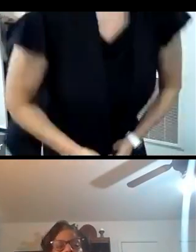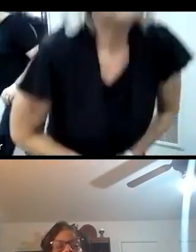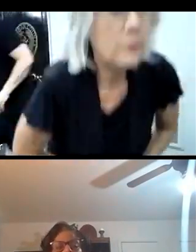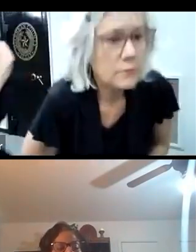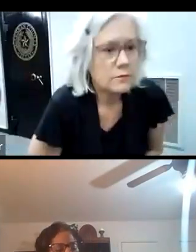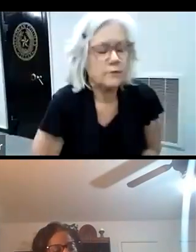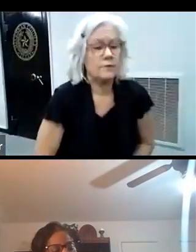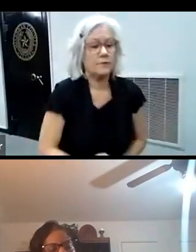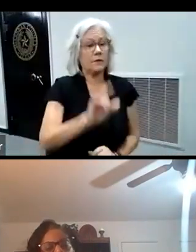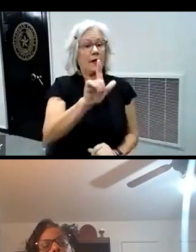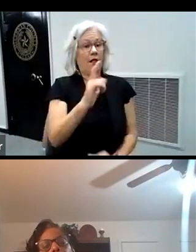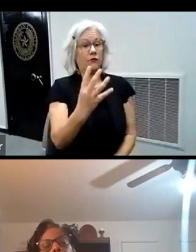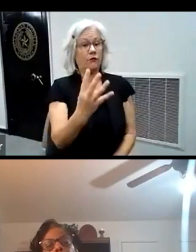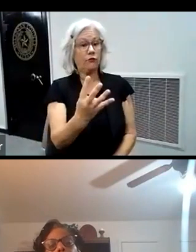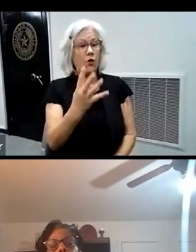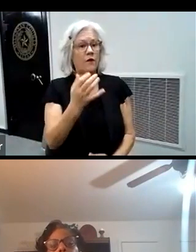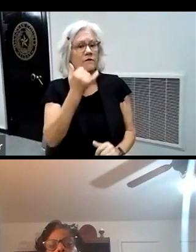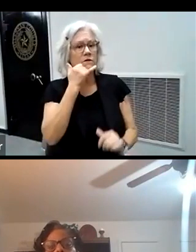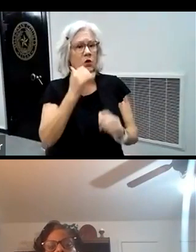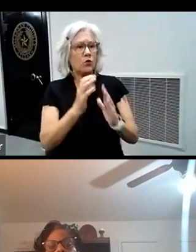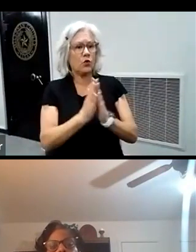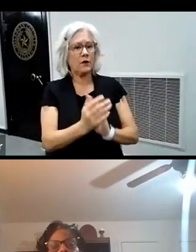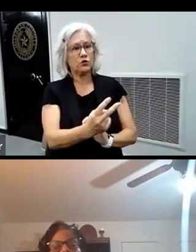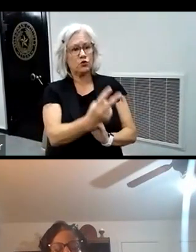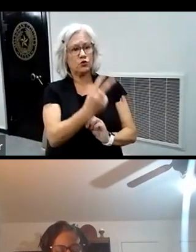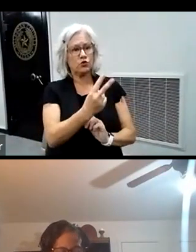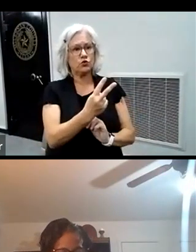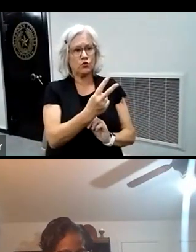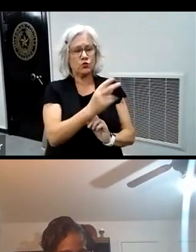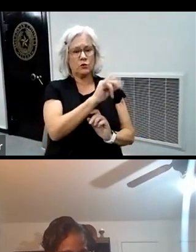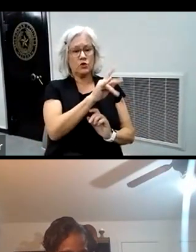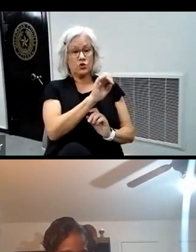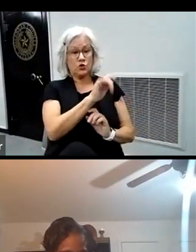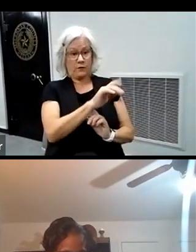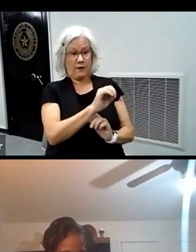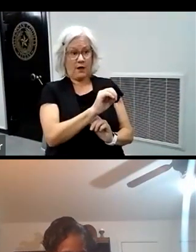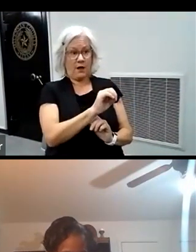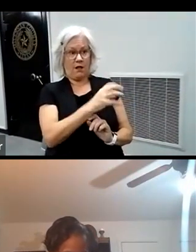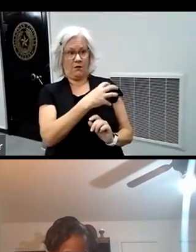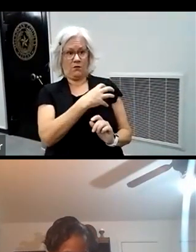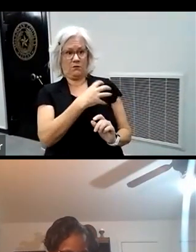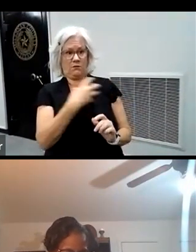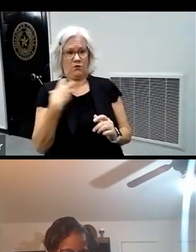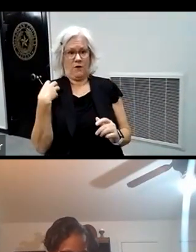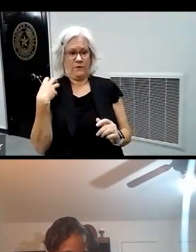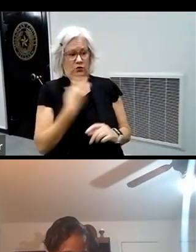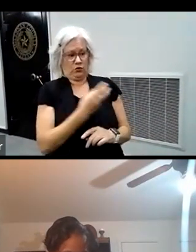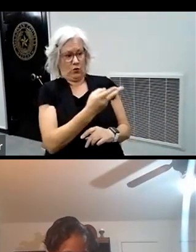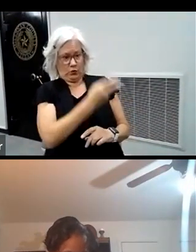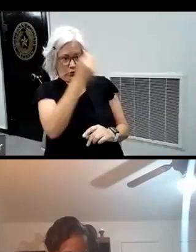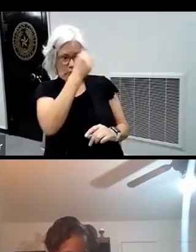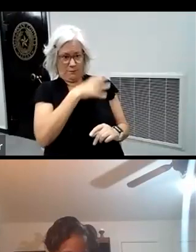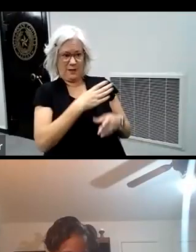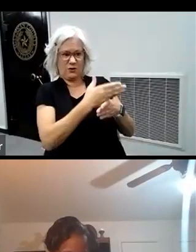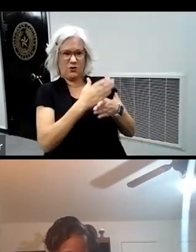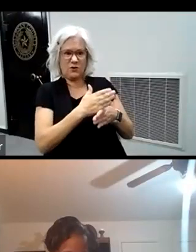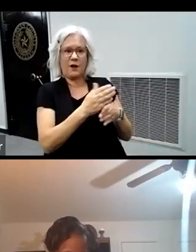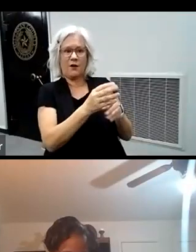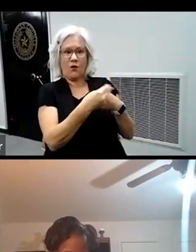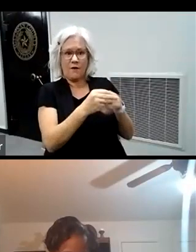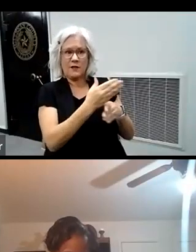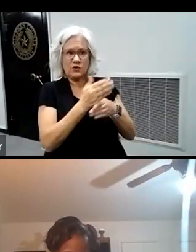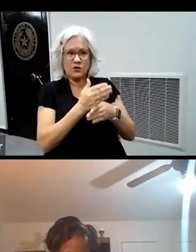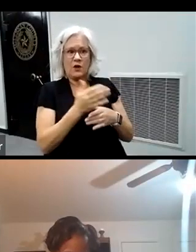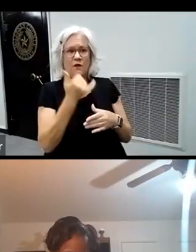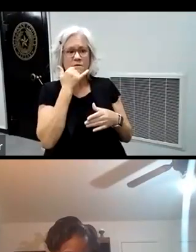request. Two juvenile detention officers that currently share an office and phone will be moving